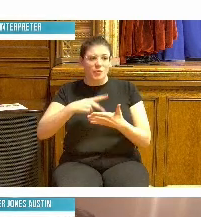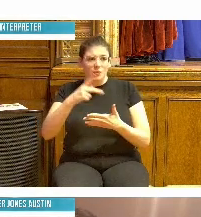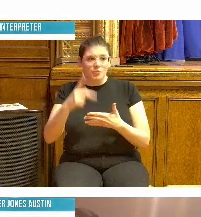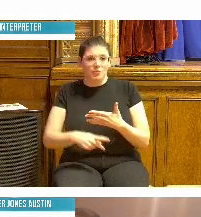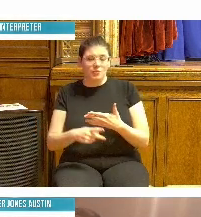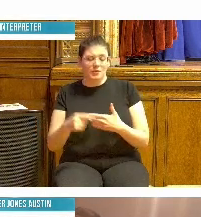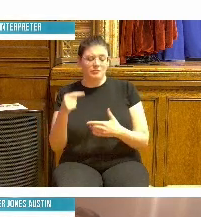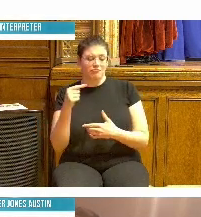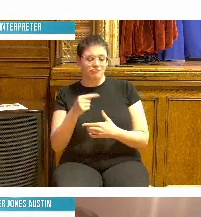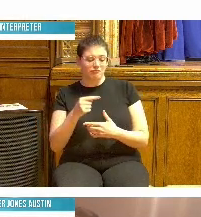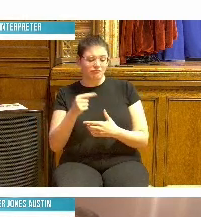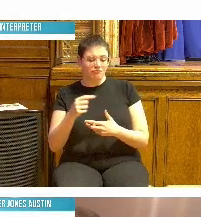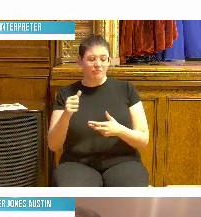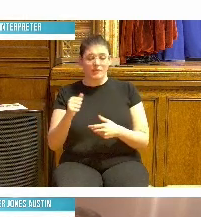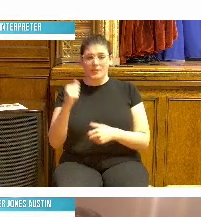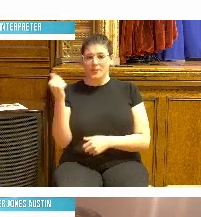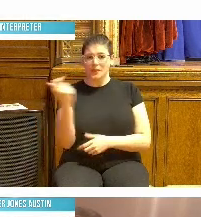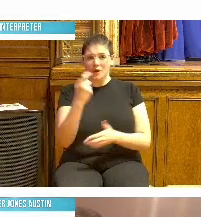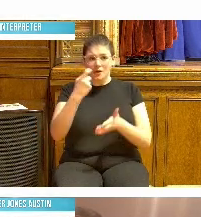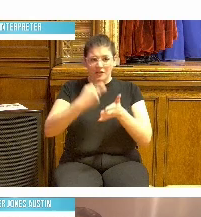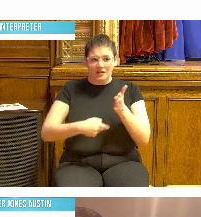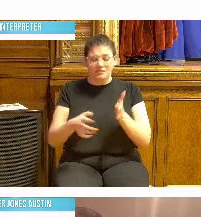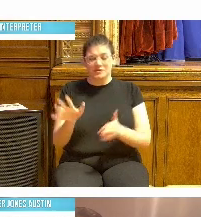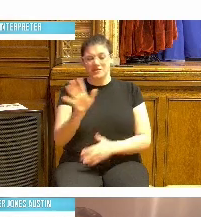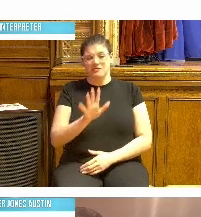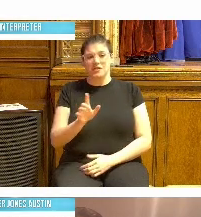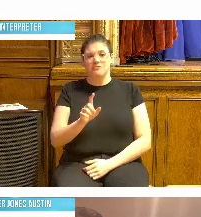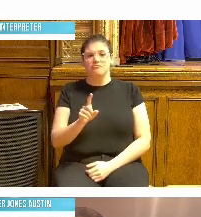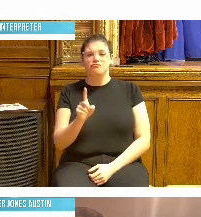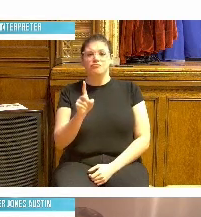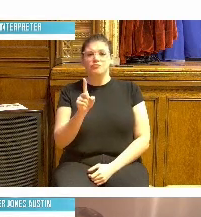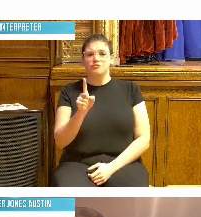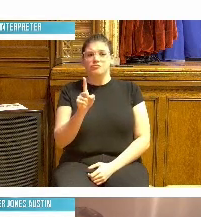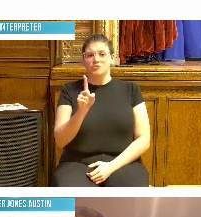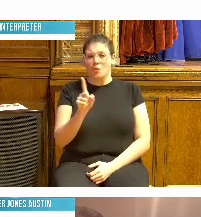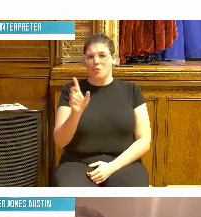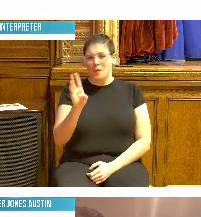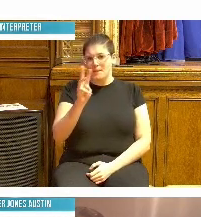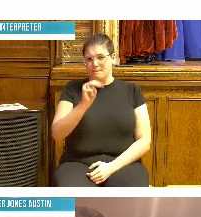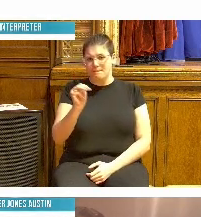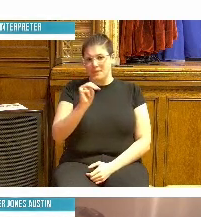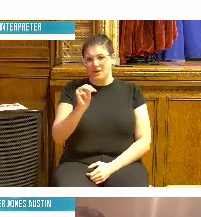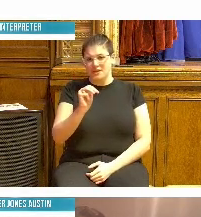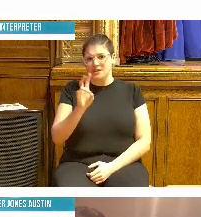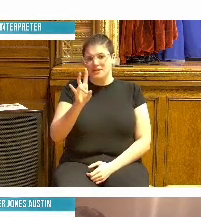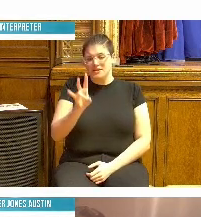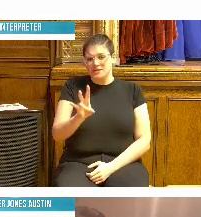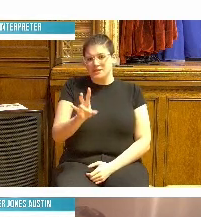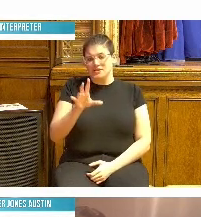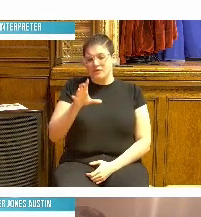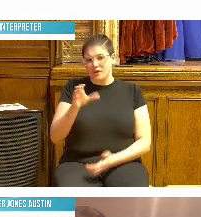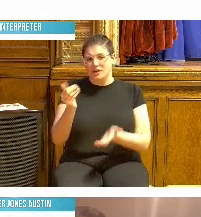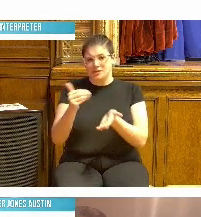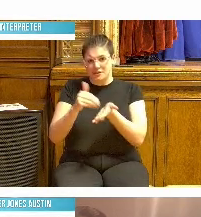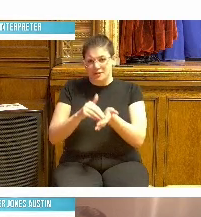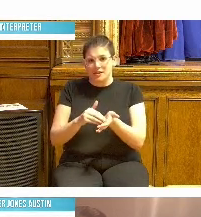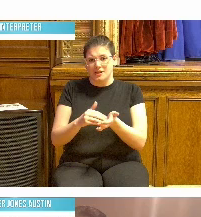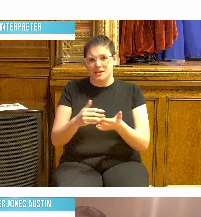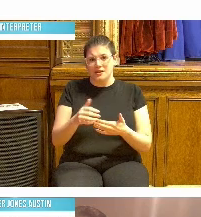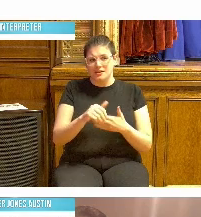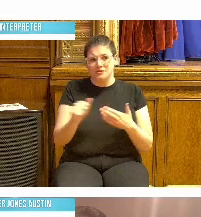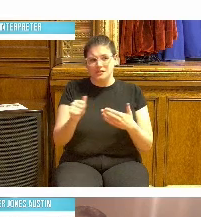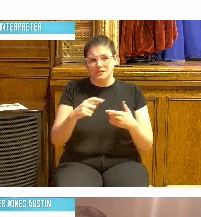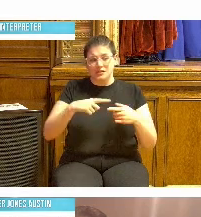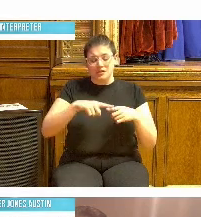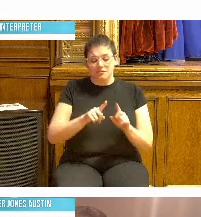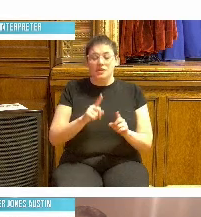costs totaled about $1,700,000, but the cleared land was priced for resale at just over $47,000.